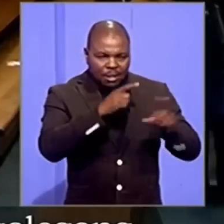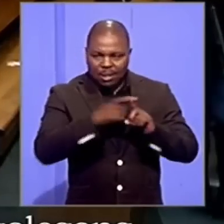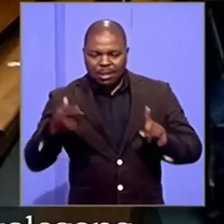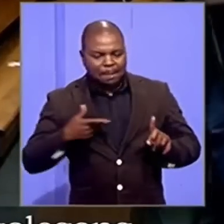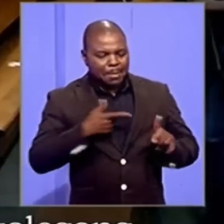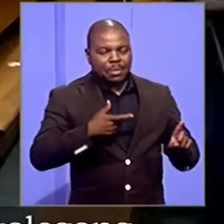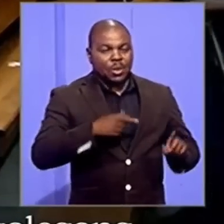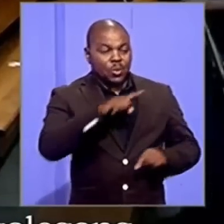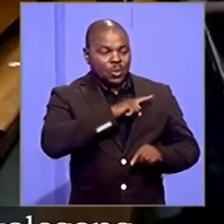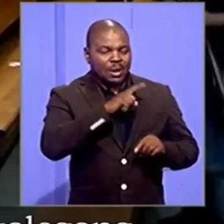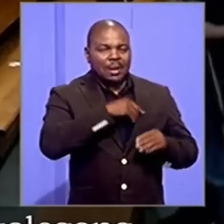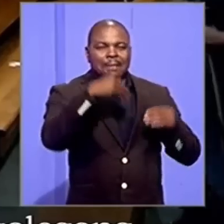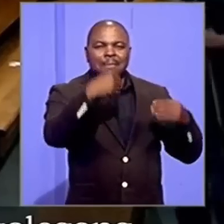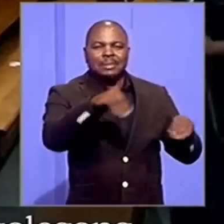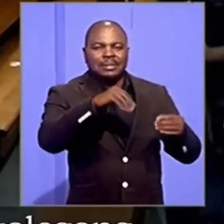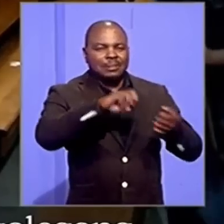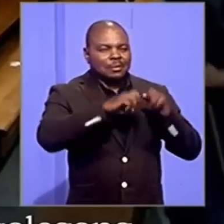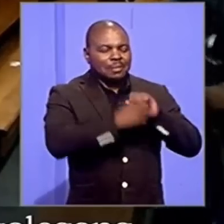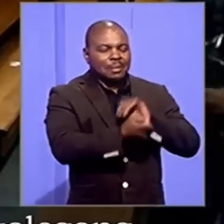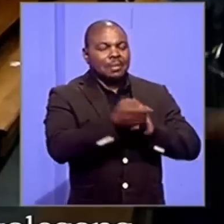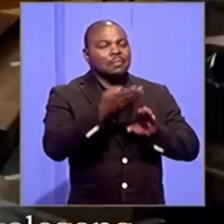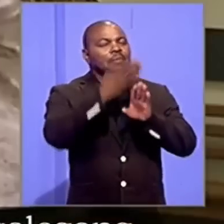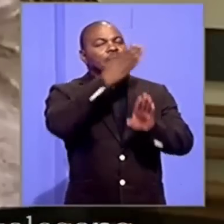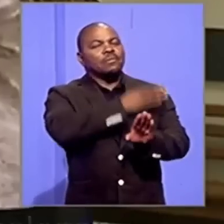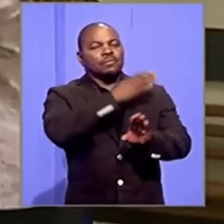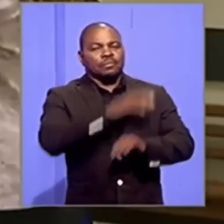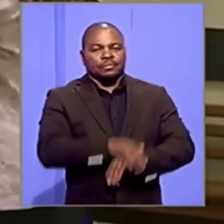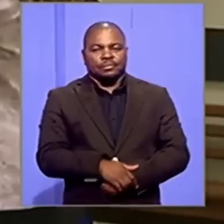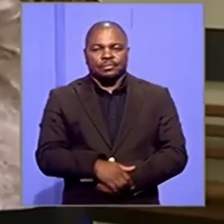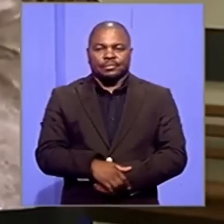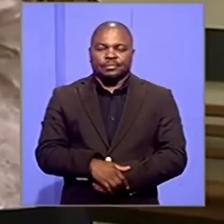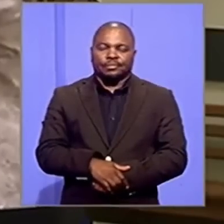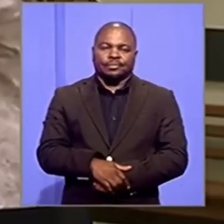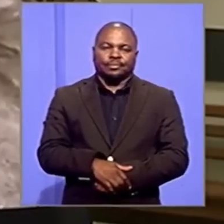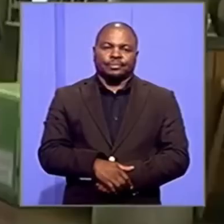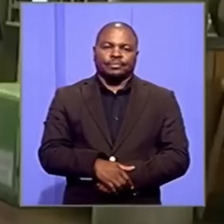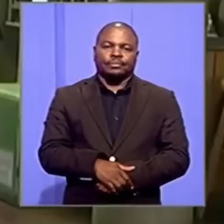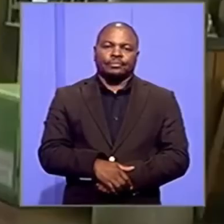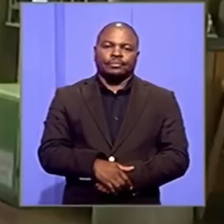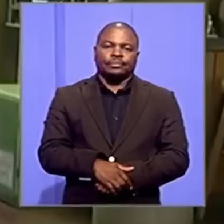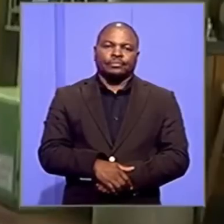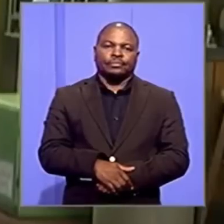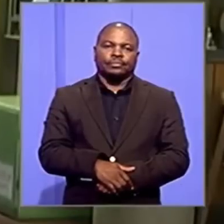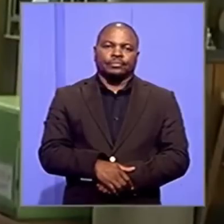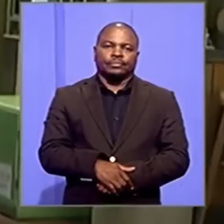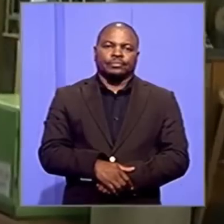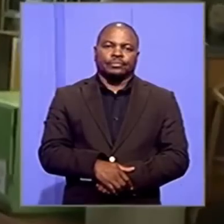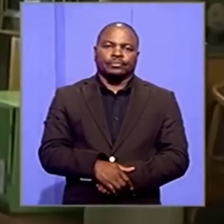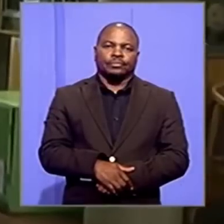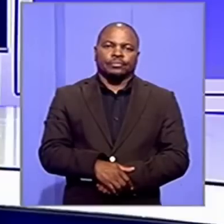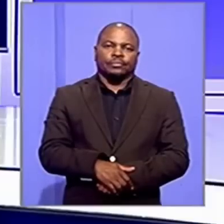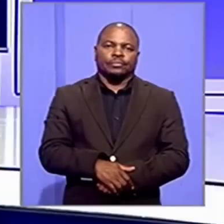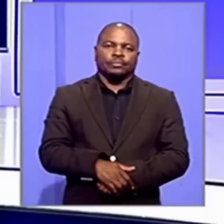ntlha ya kgwebo eo e sa tsamayang sentle. Molemo wa one motho wa SABC News Pretoria.